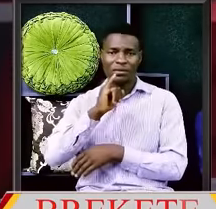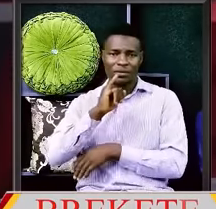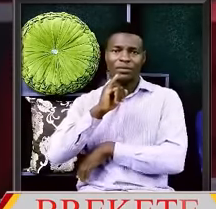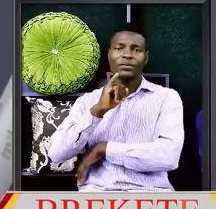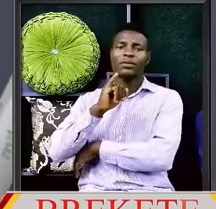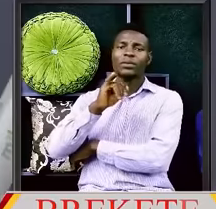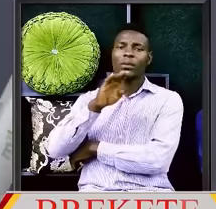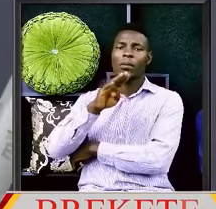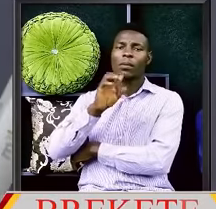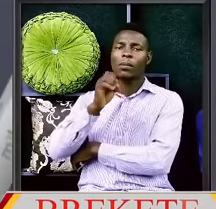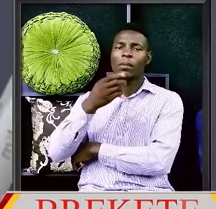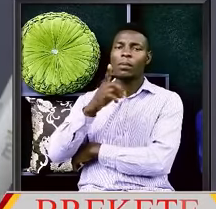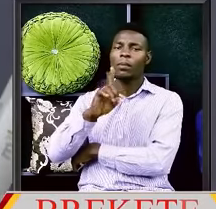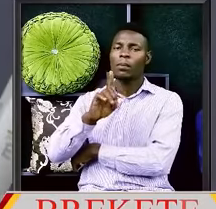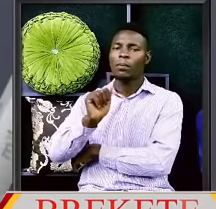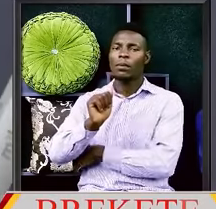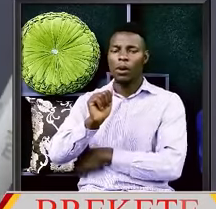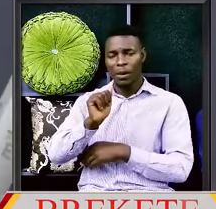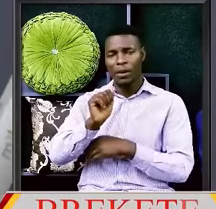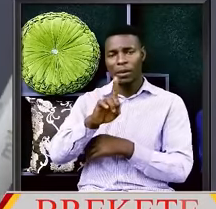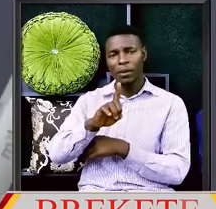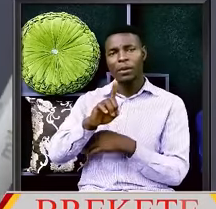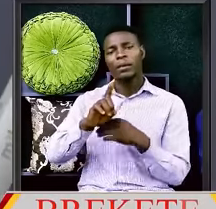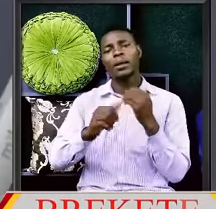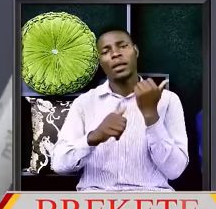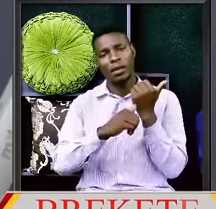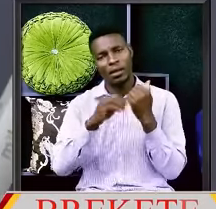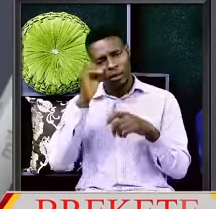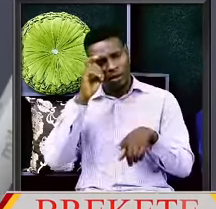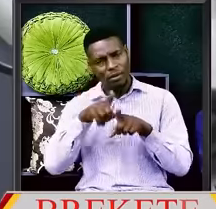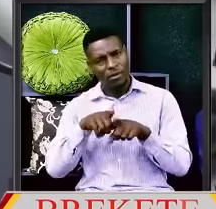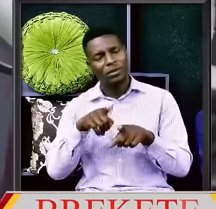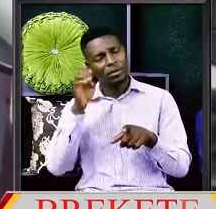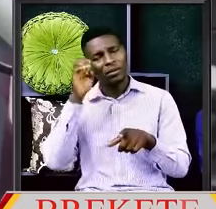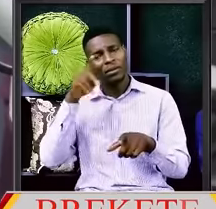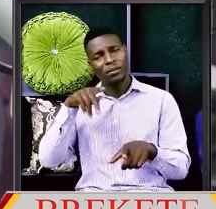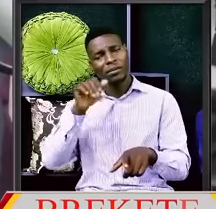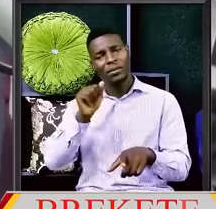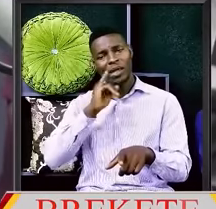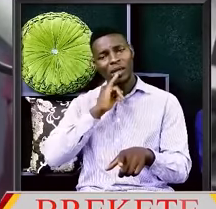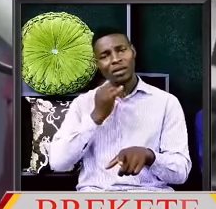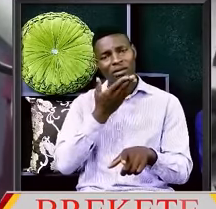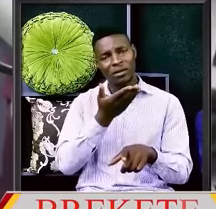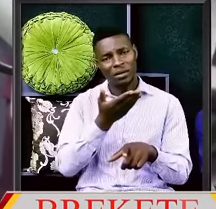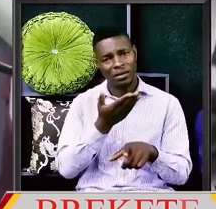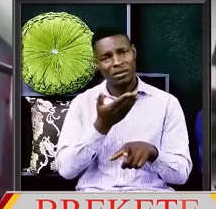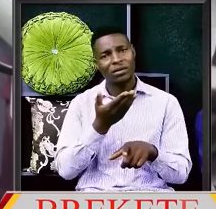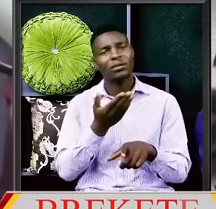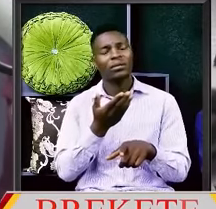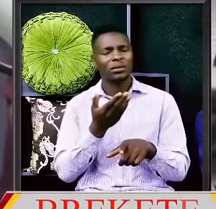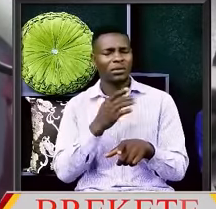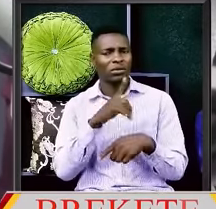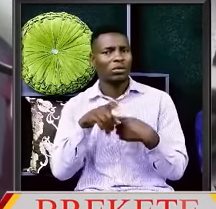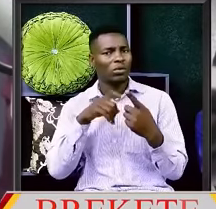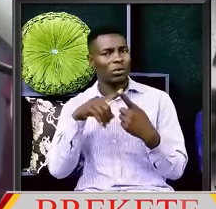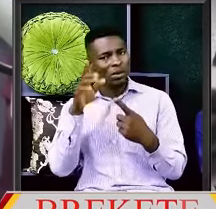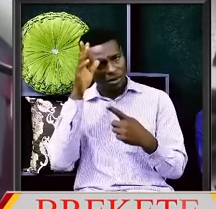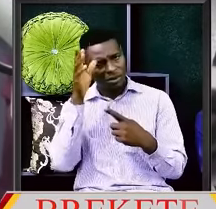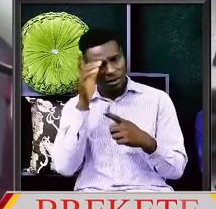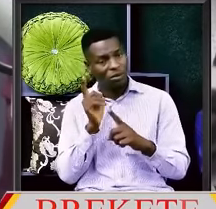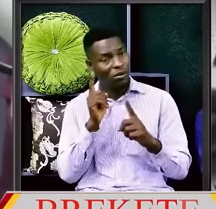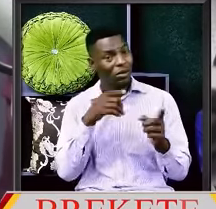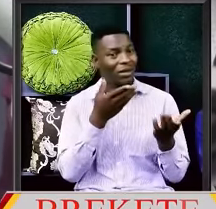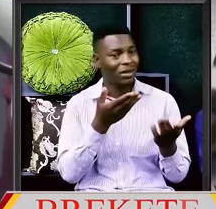That very PA. PA is there. More than 100 people are there. This guy was lying flat. And when Baba got there, they've already